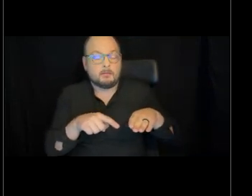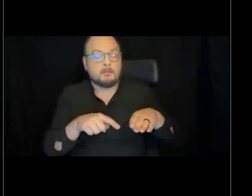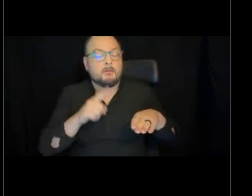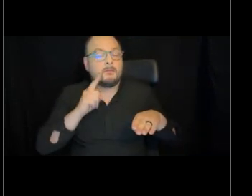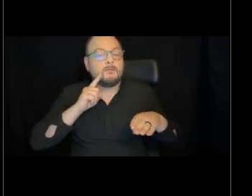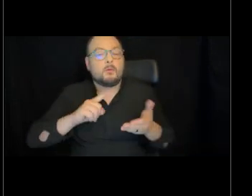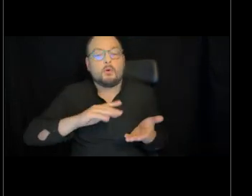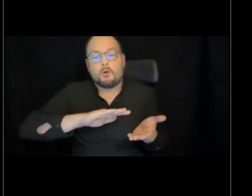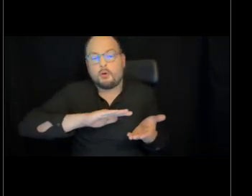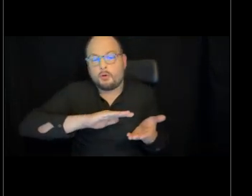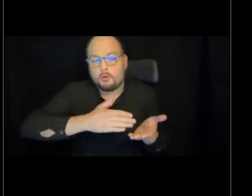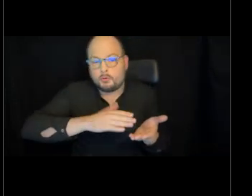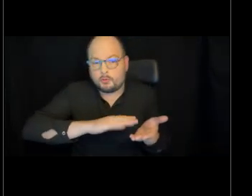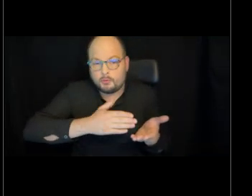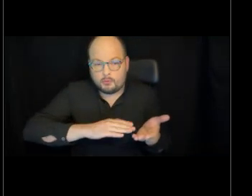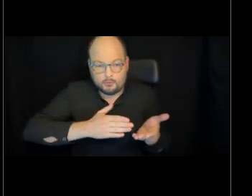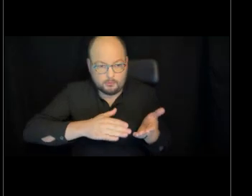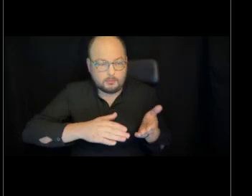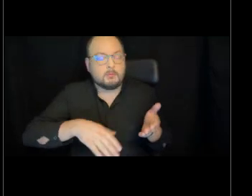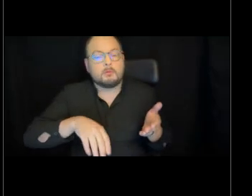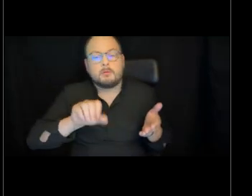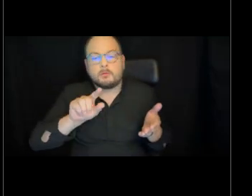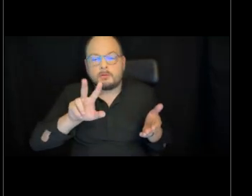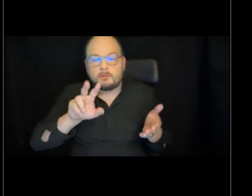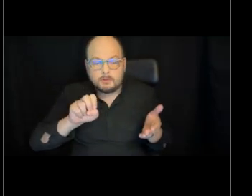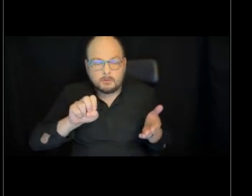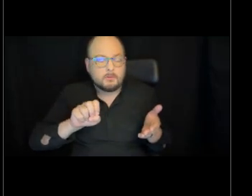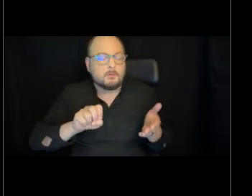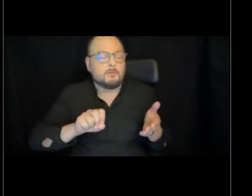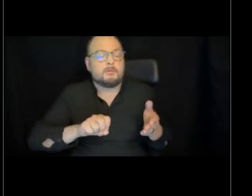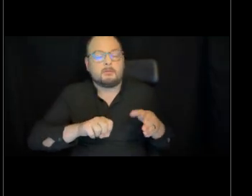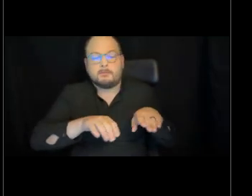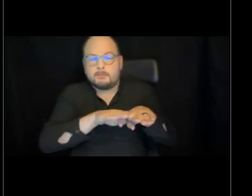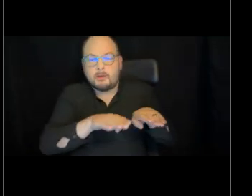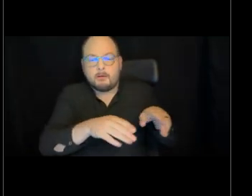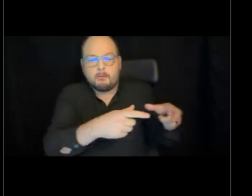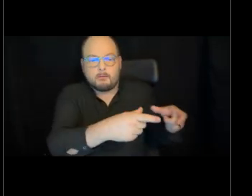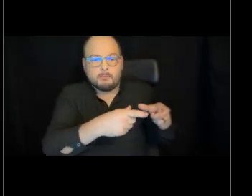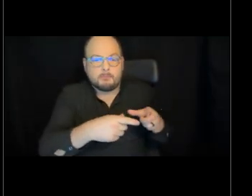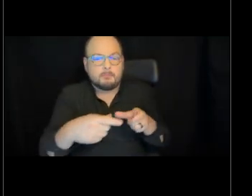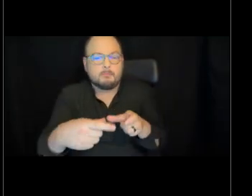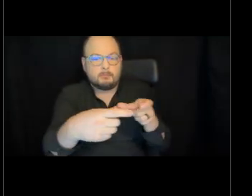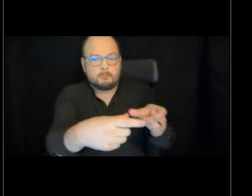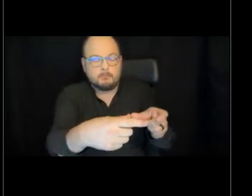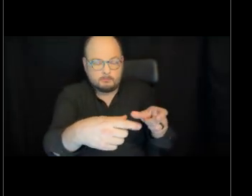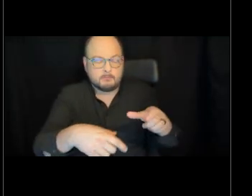cooktops, and sinks unless knee space is provided.